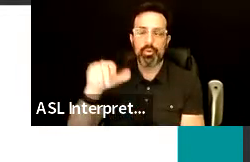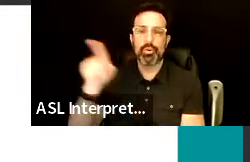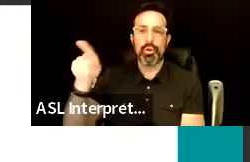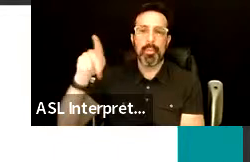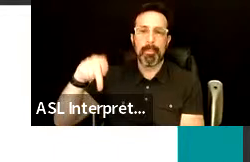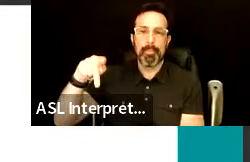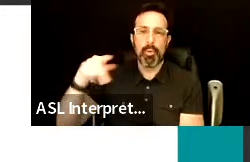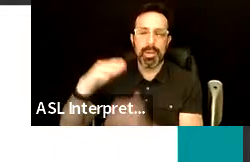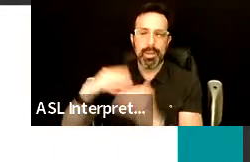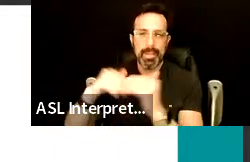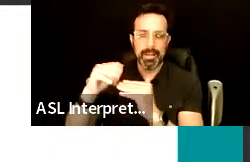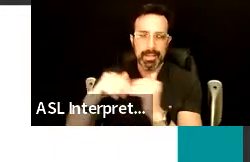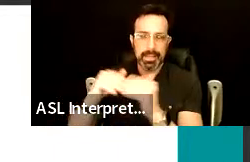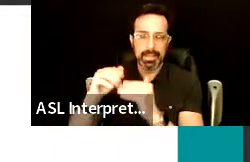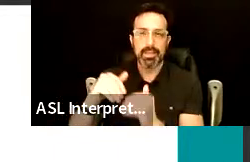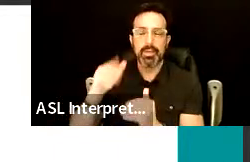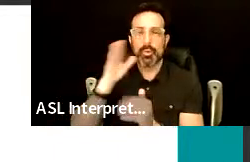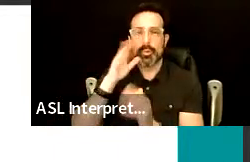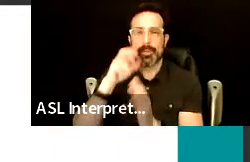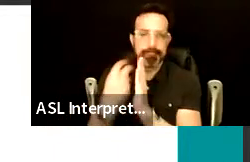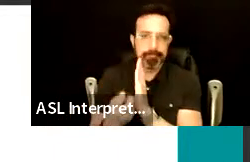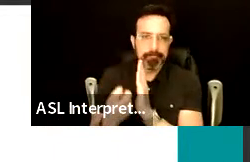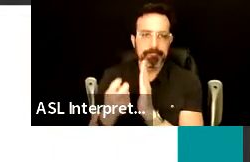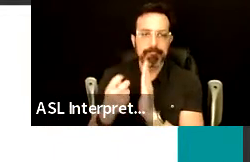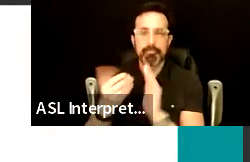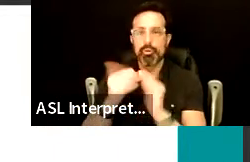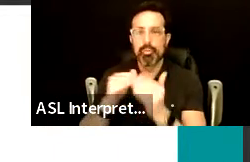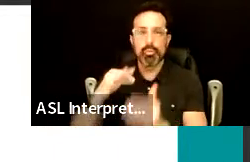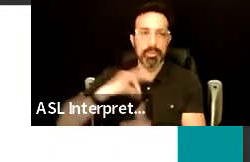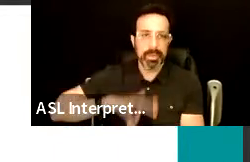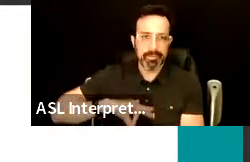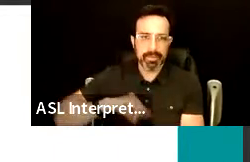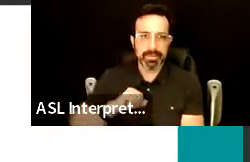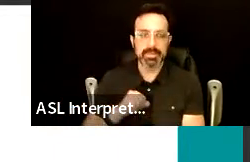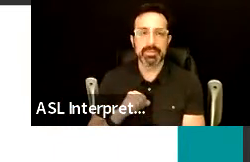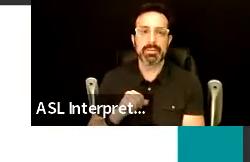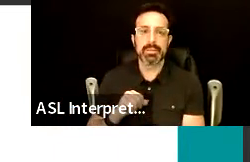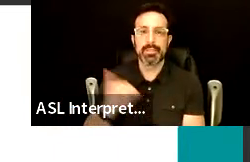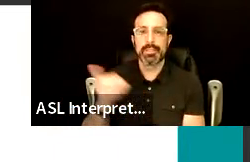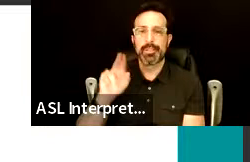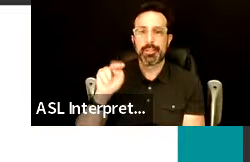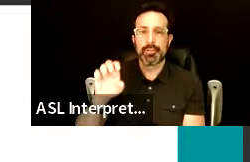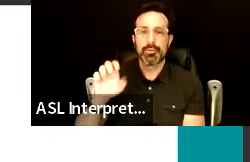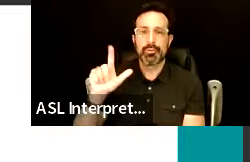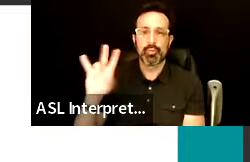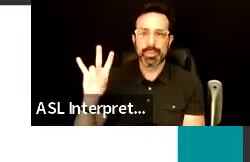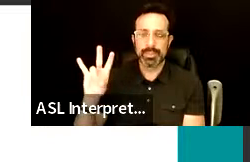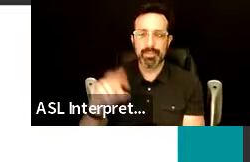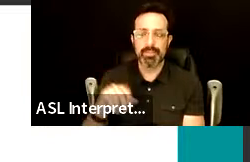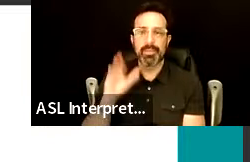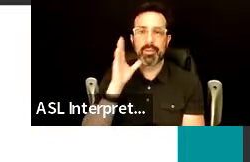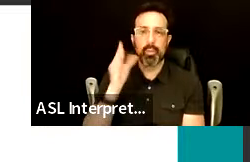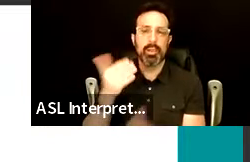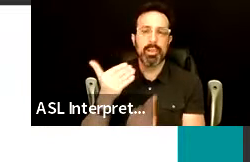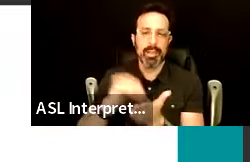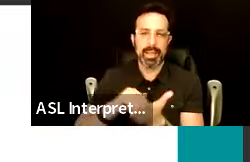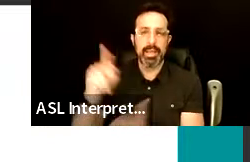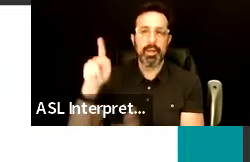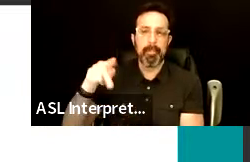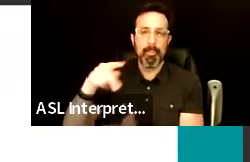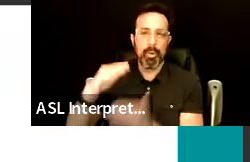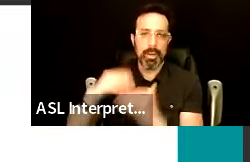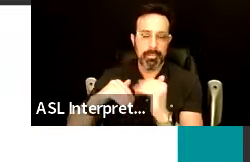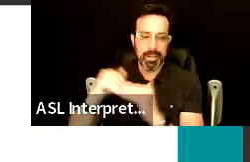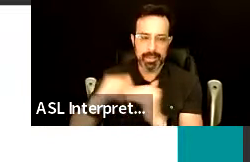Portland Building. We'll delve into community benefits. June 27th will be again at the Portland